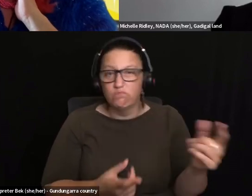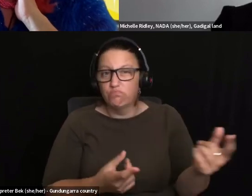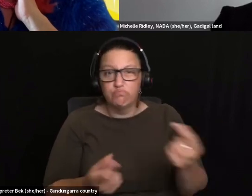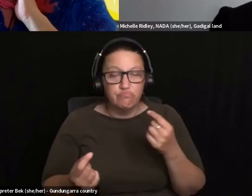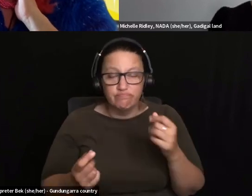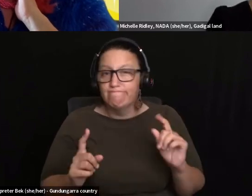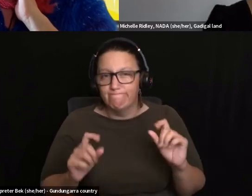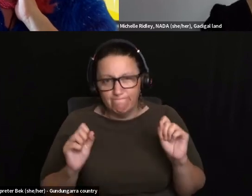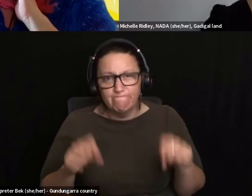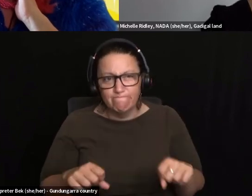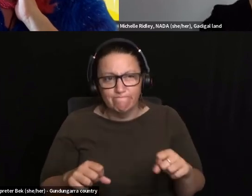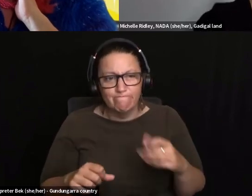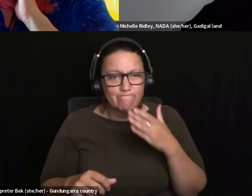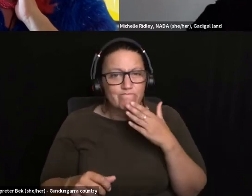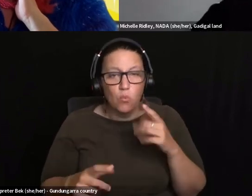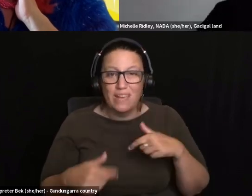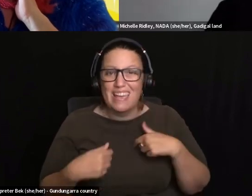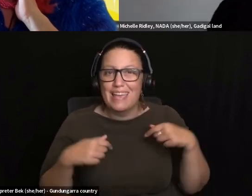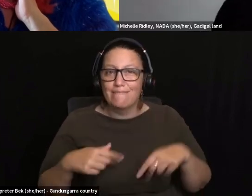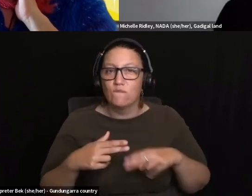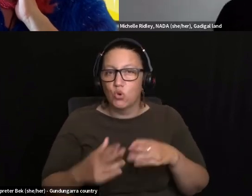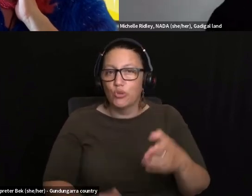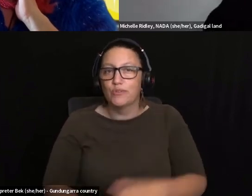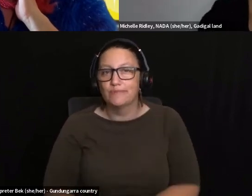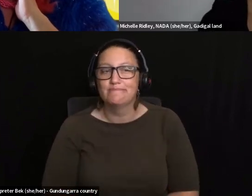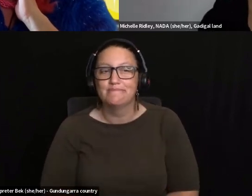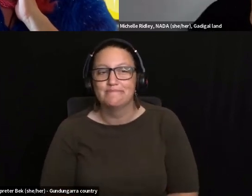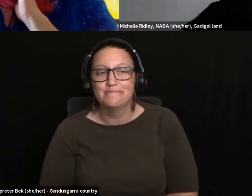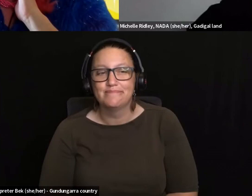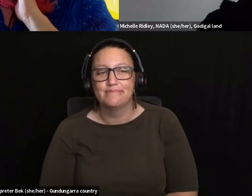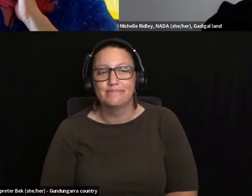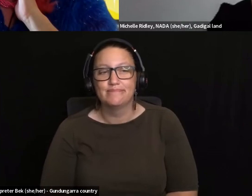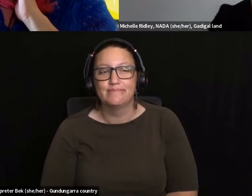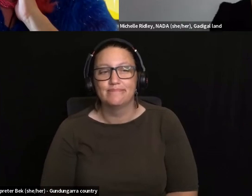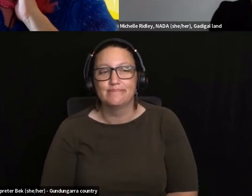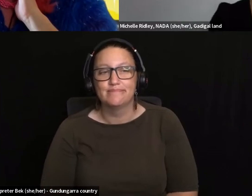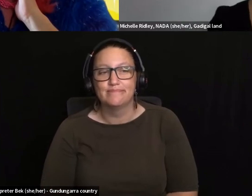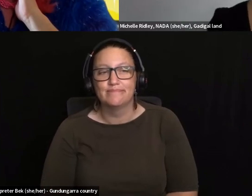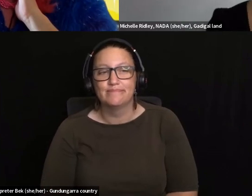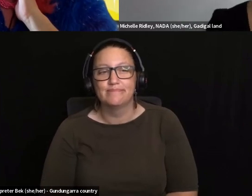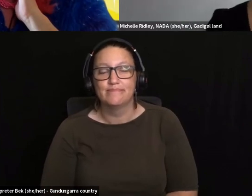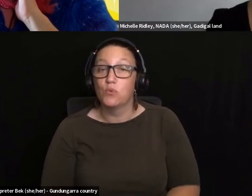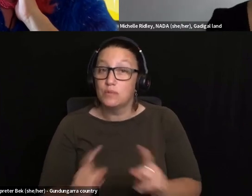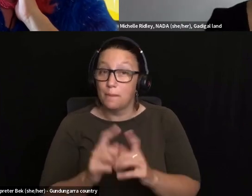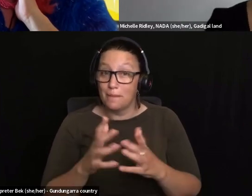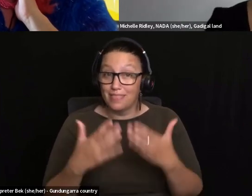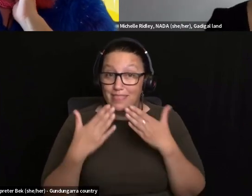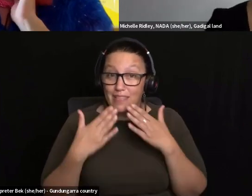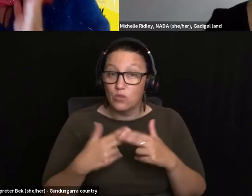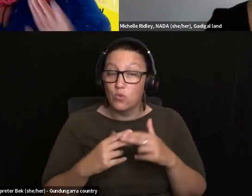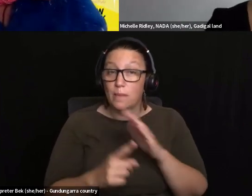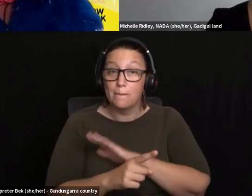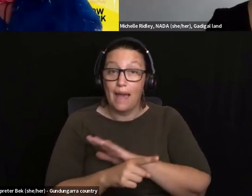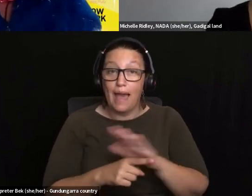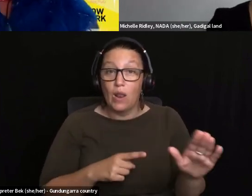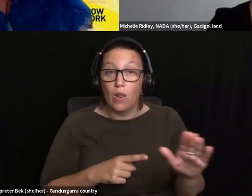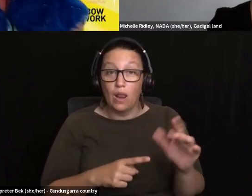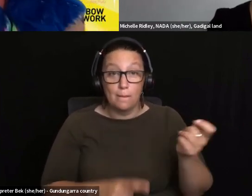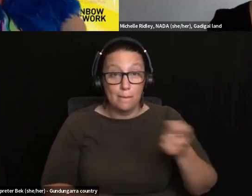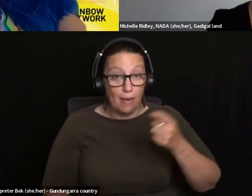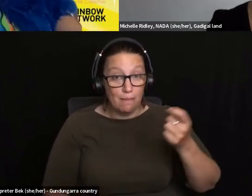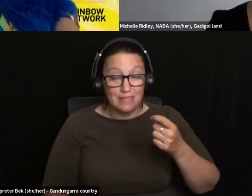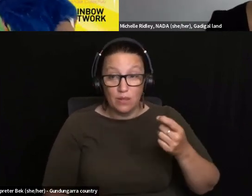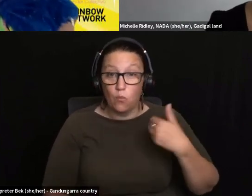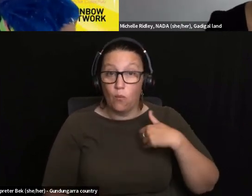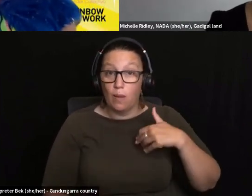And yeah, so just we're here for you in that regards. And I also want to thank our panel of women